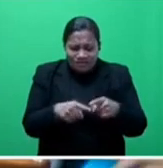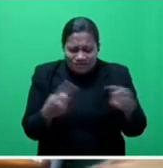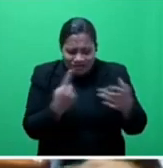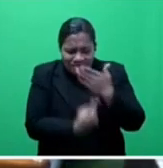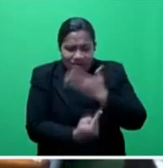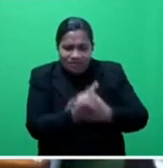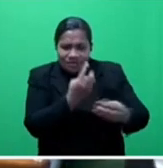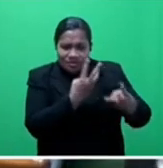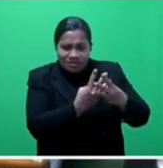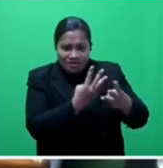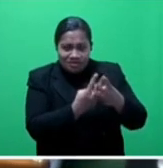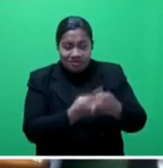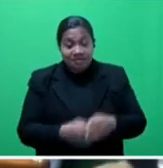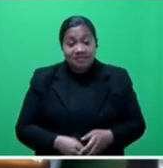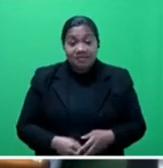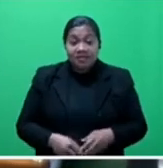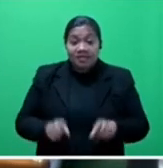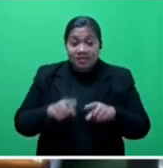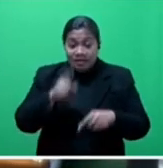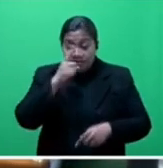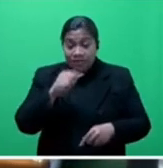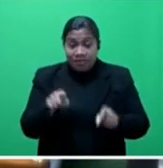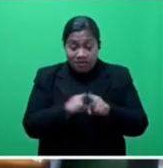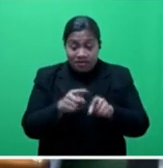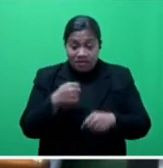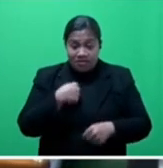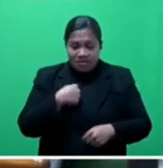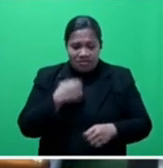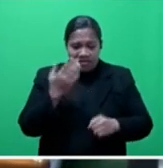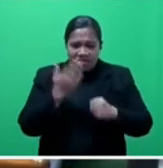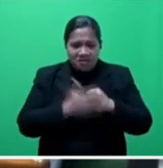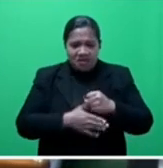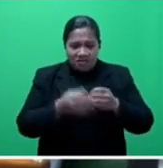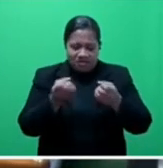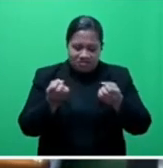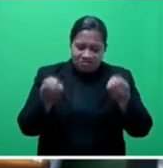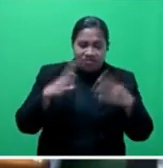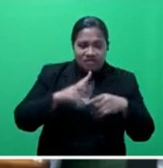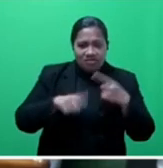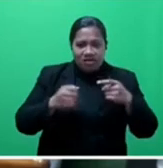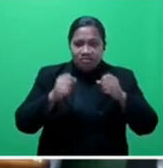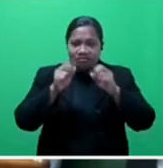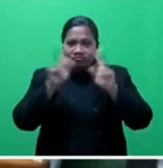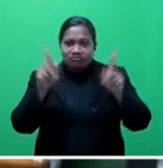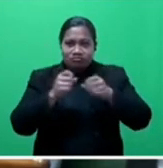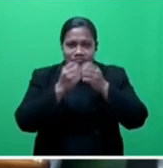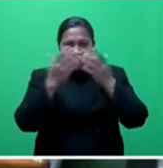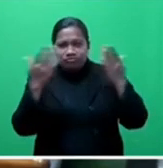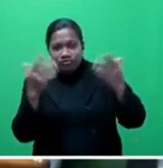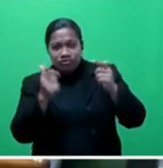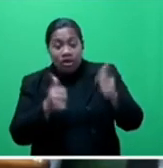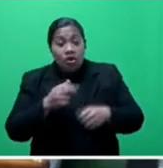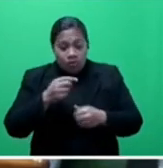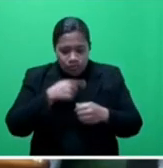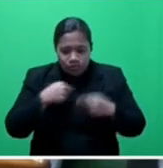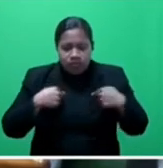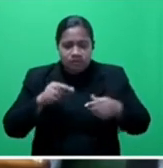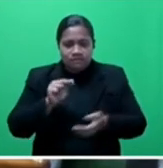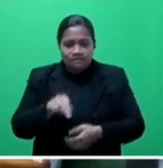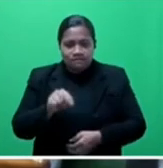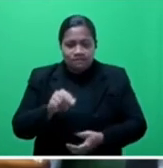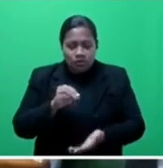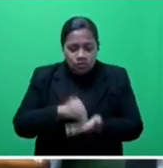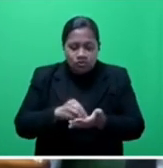never lost sight of the bigger picture. The need to serve our people and improve their livelihoods is a